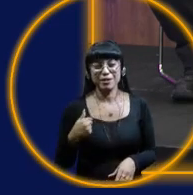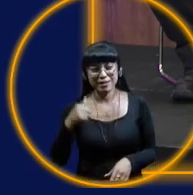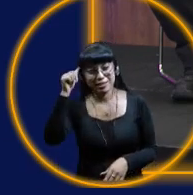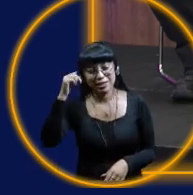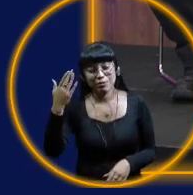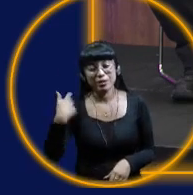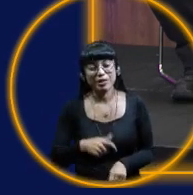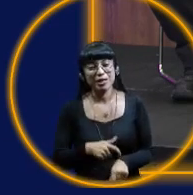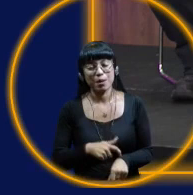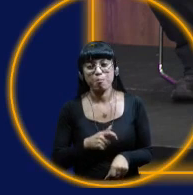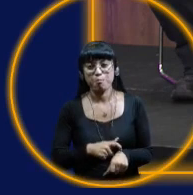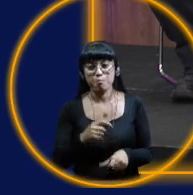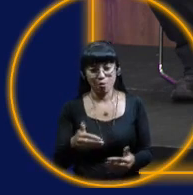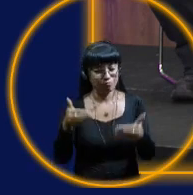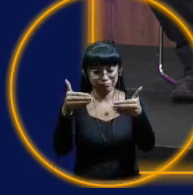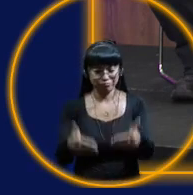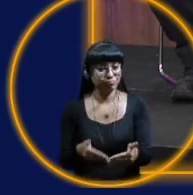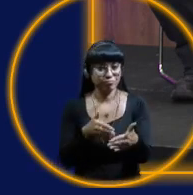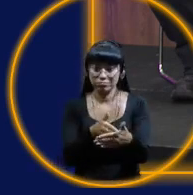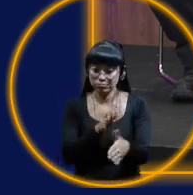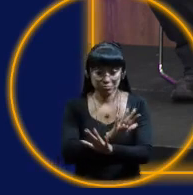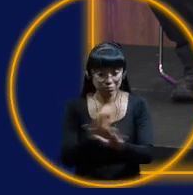pressure can be helpful if you're a procrastinator.